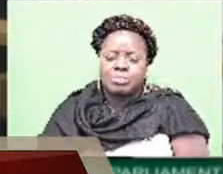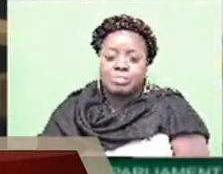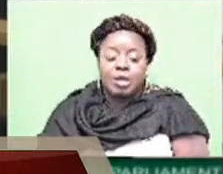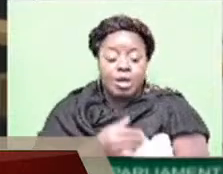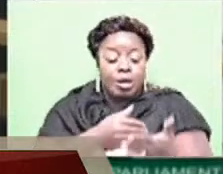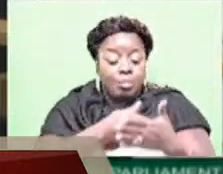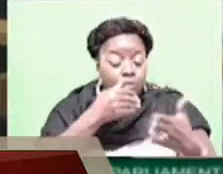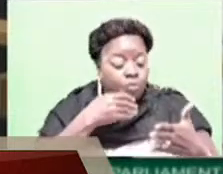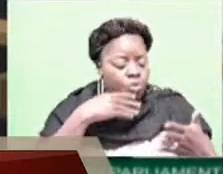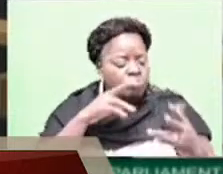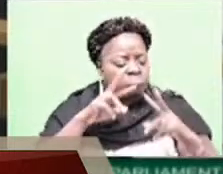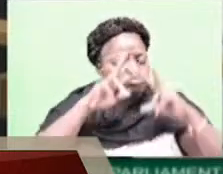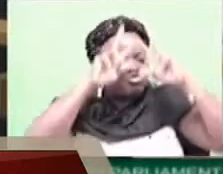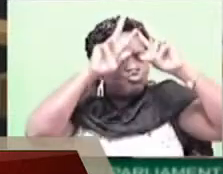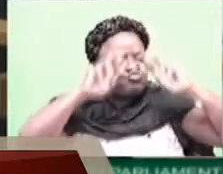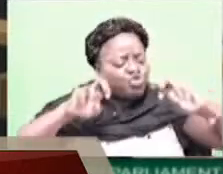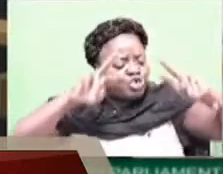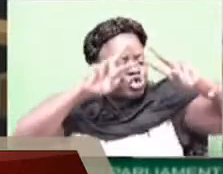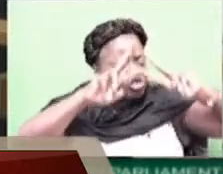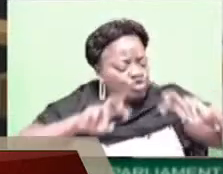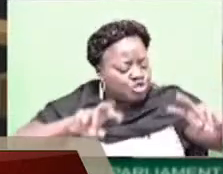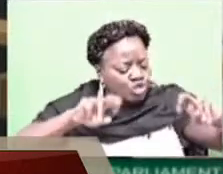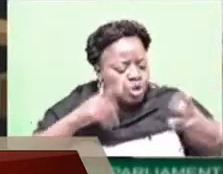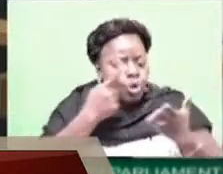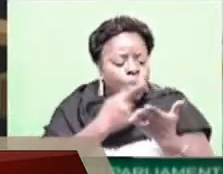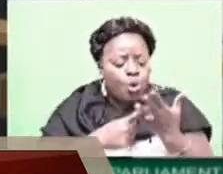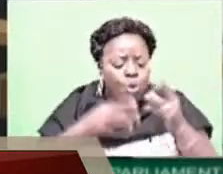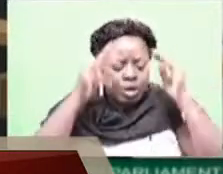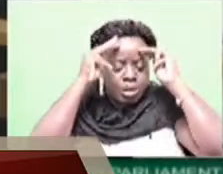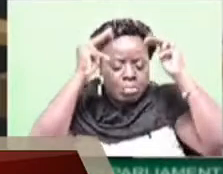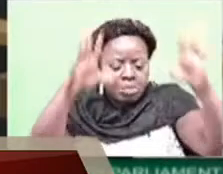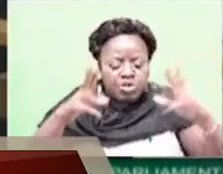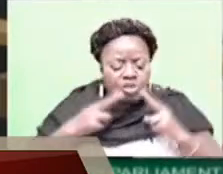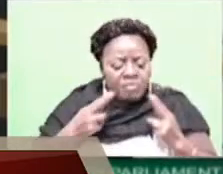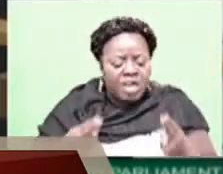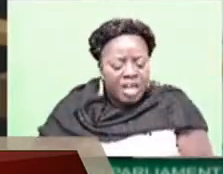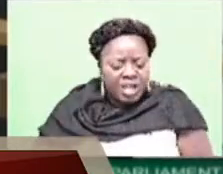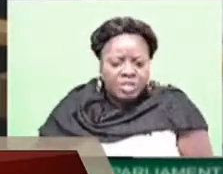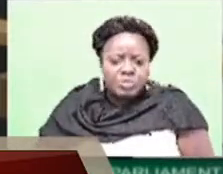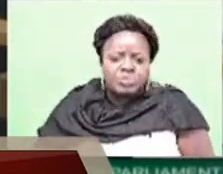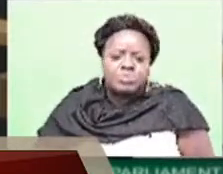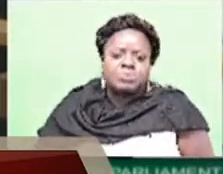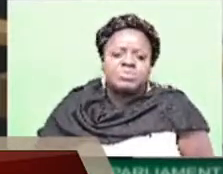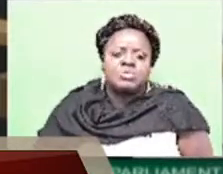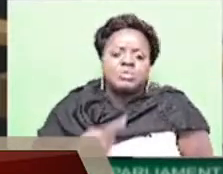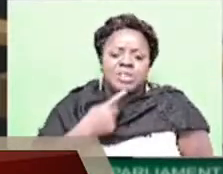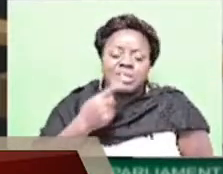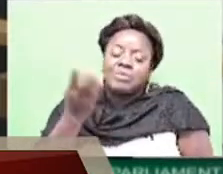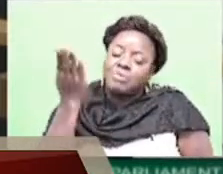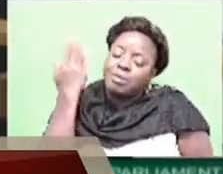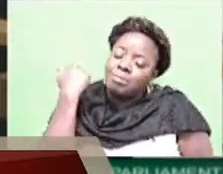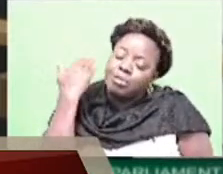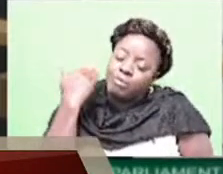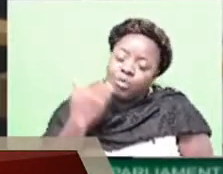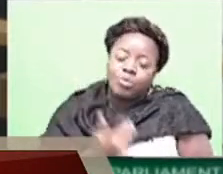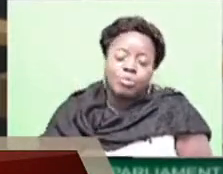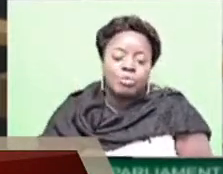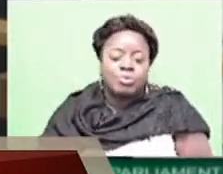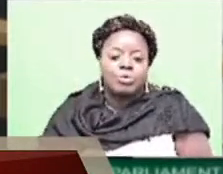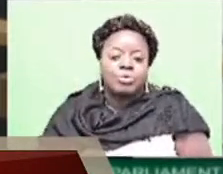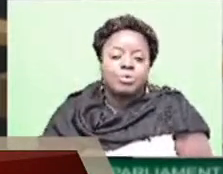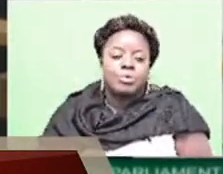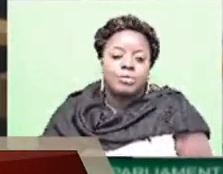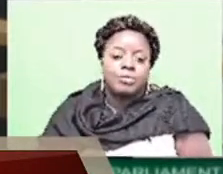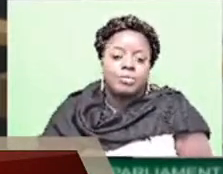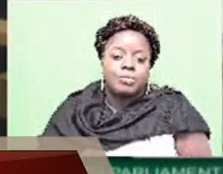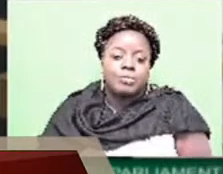at what the Ministry of Health would have posted through their media release. And as of